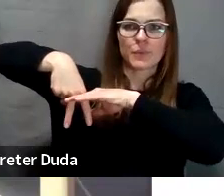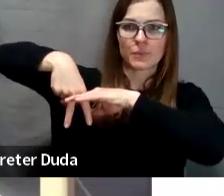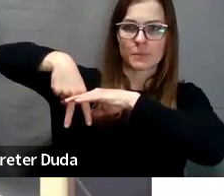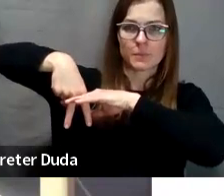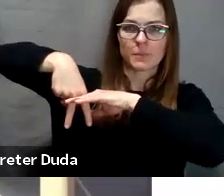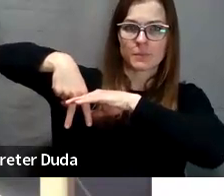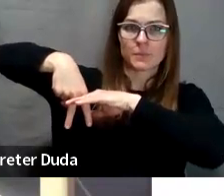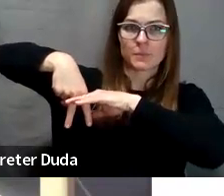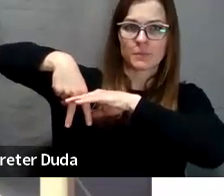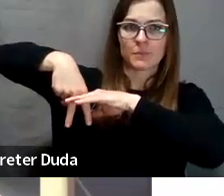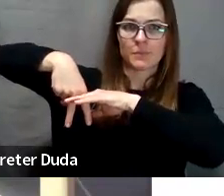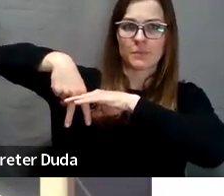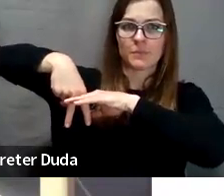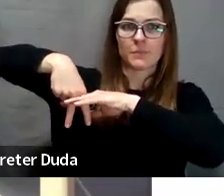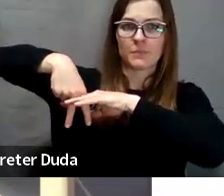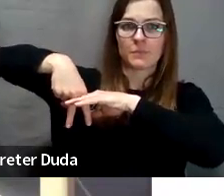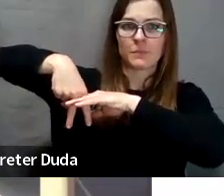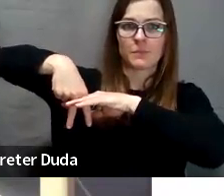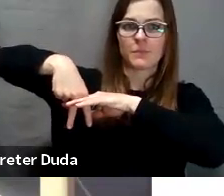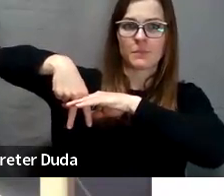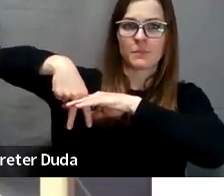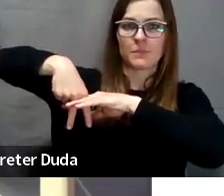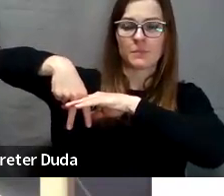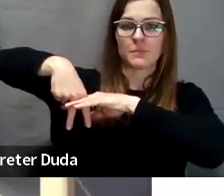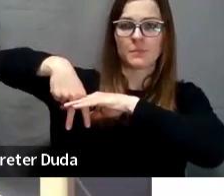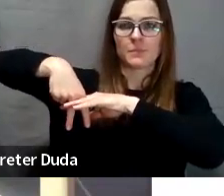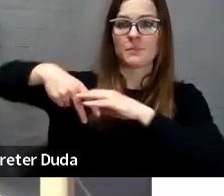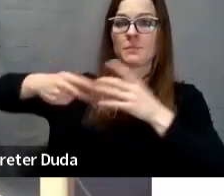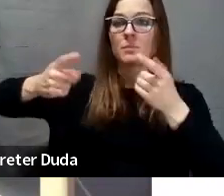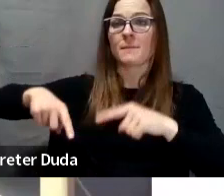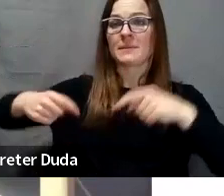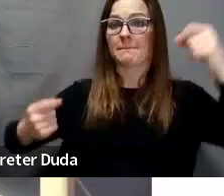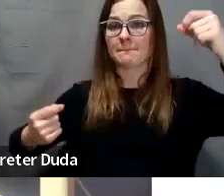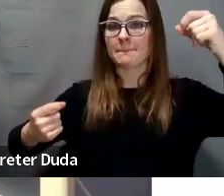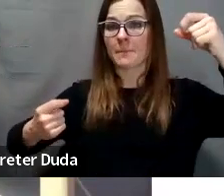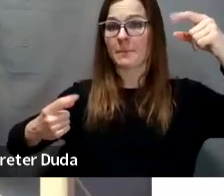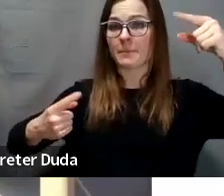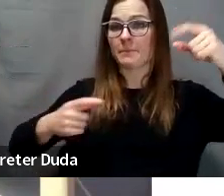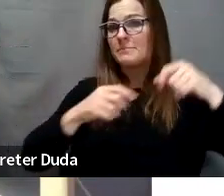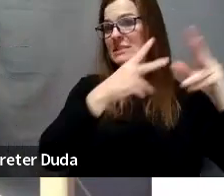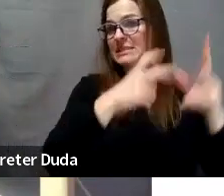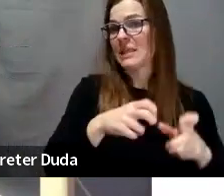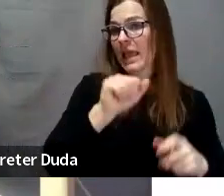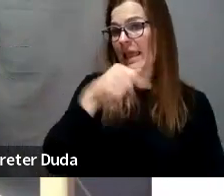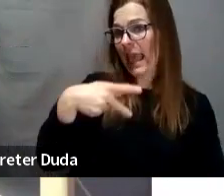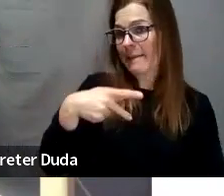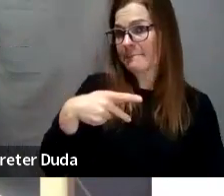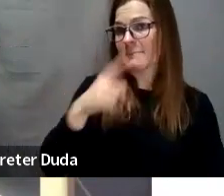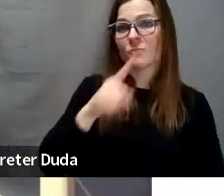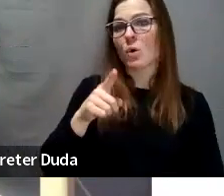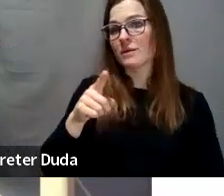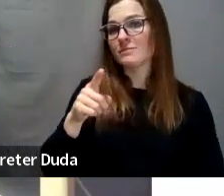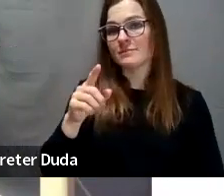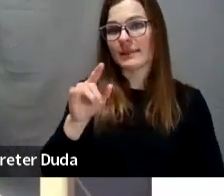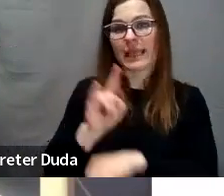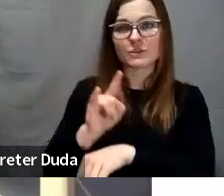app that works with Android and Apple and Bluetooth, it'll tell you the